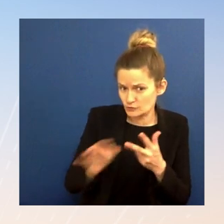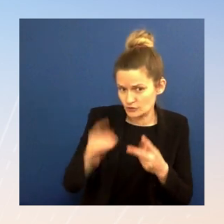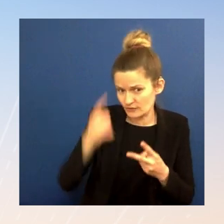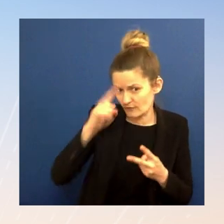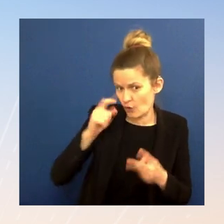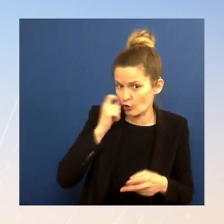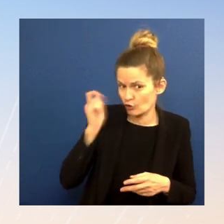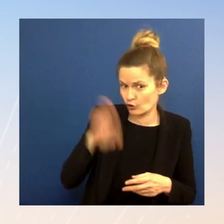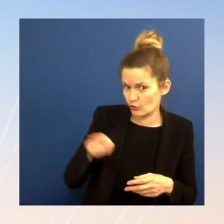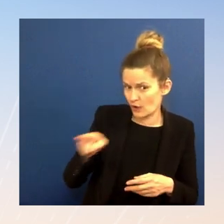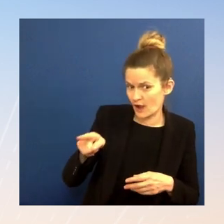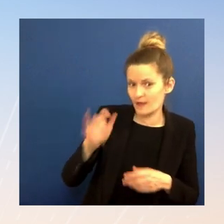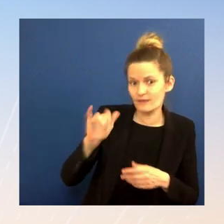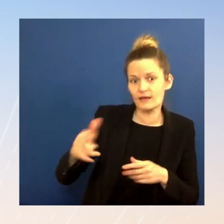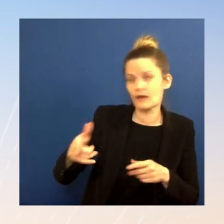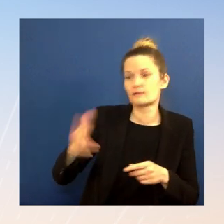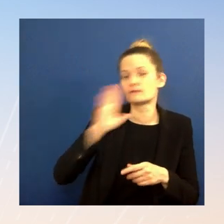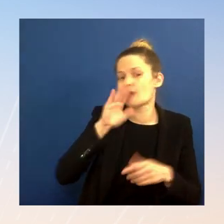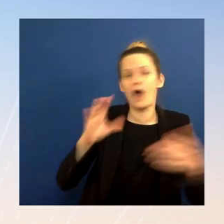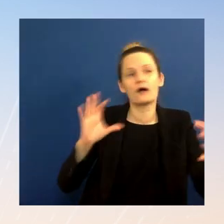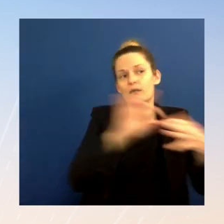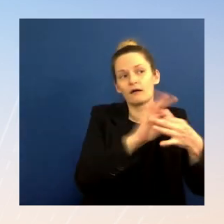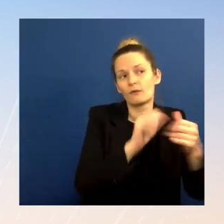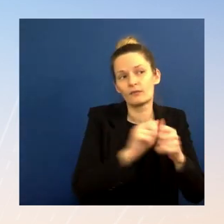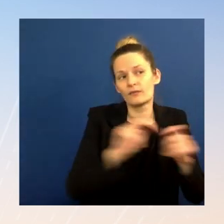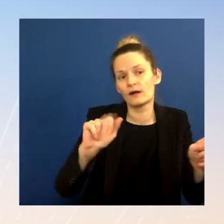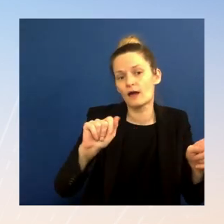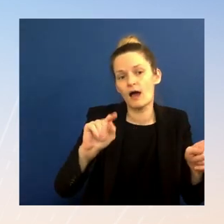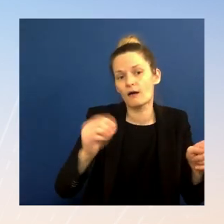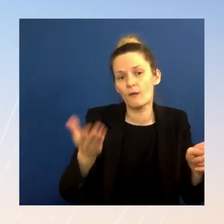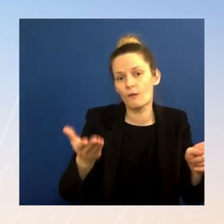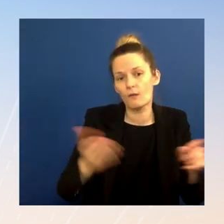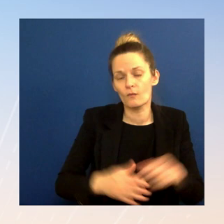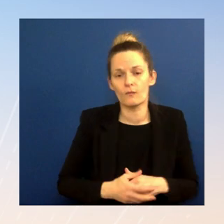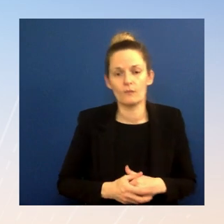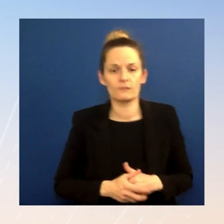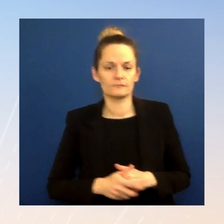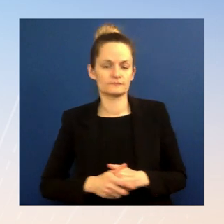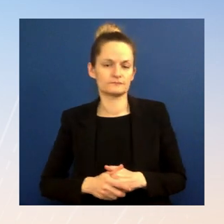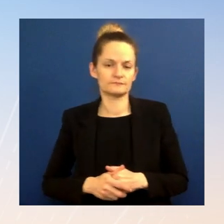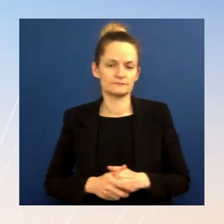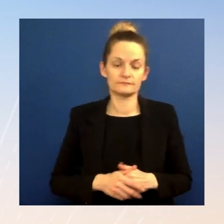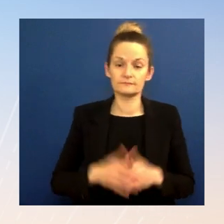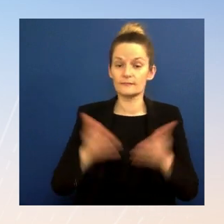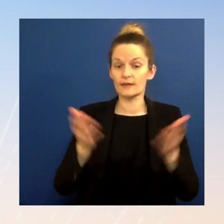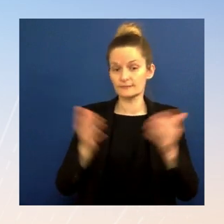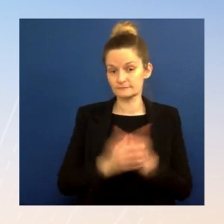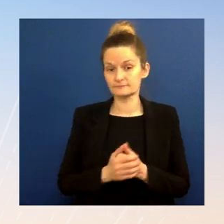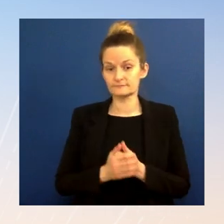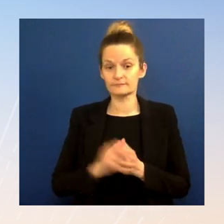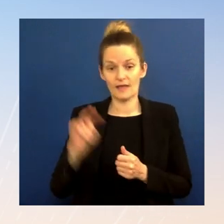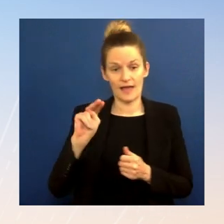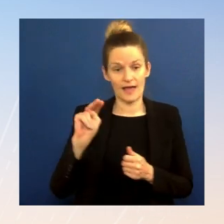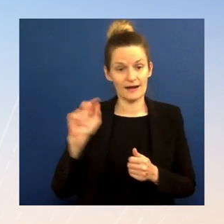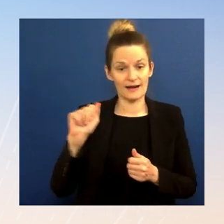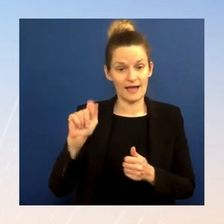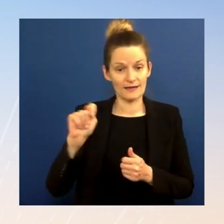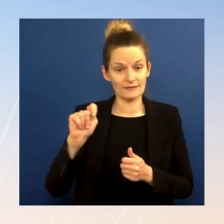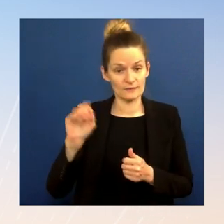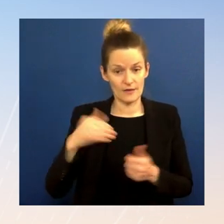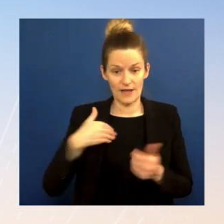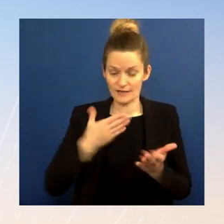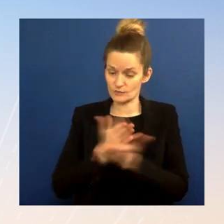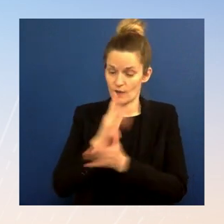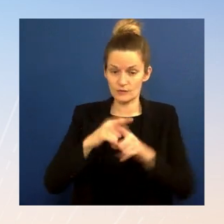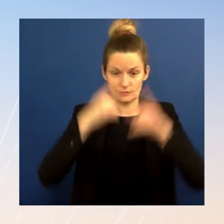to determine who enters NATO, and obviously any country, we would support their aspiration to join NATO should they choose and they meet the requirements. We,